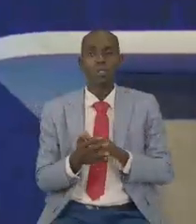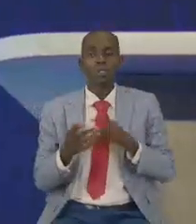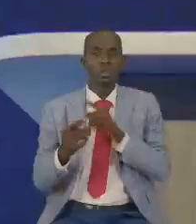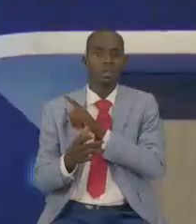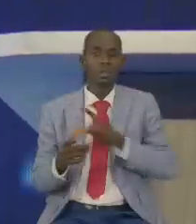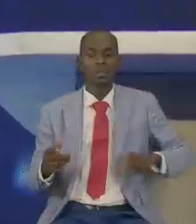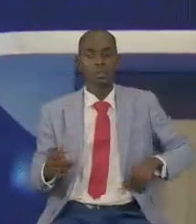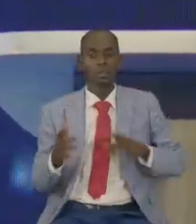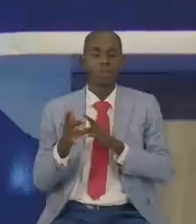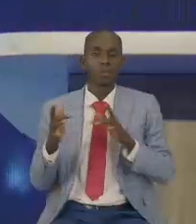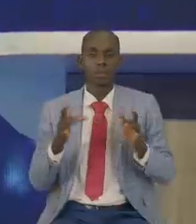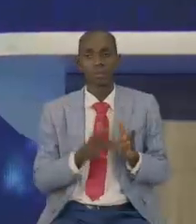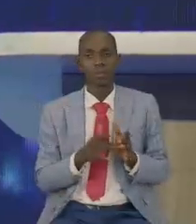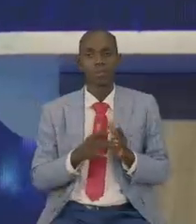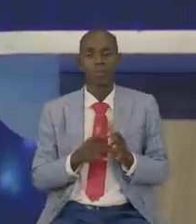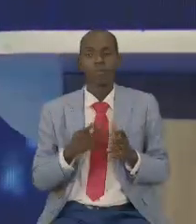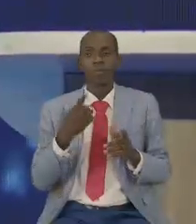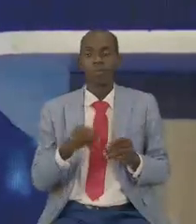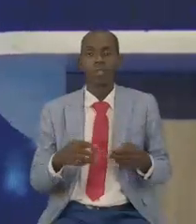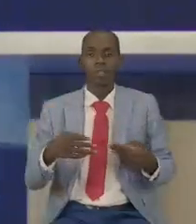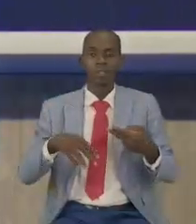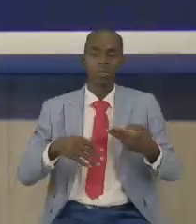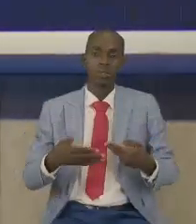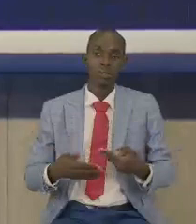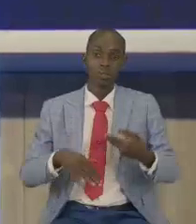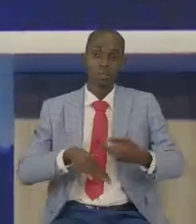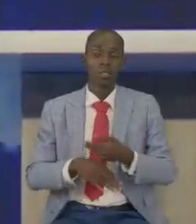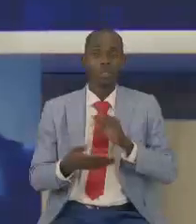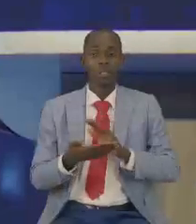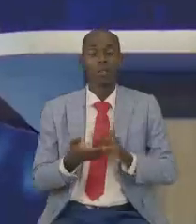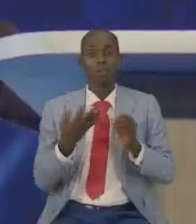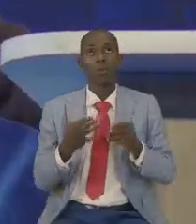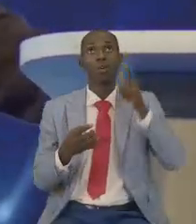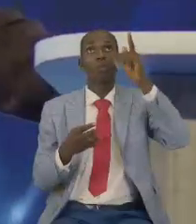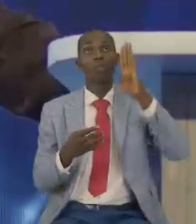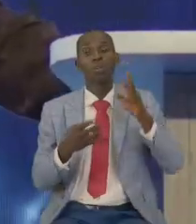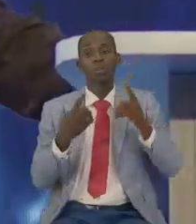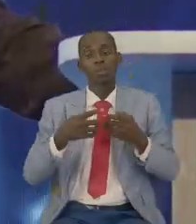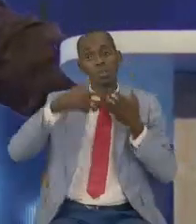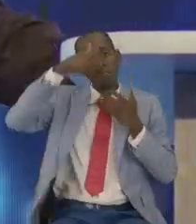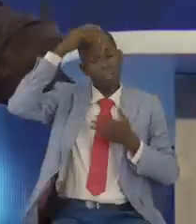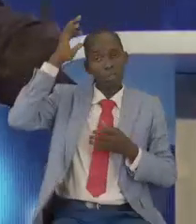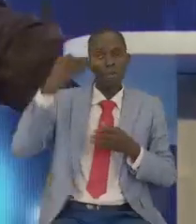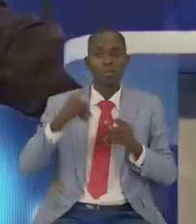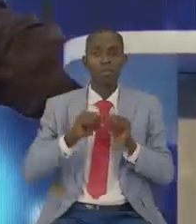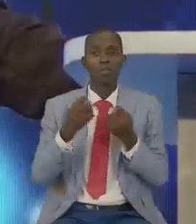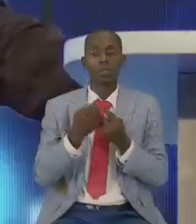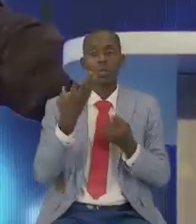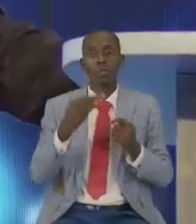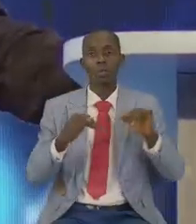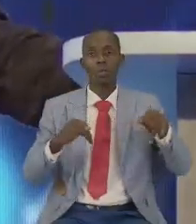of God, the Lion of the tribe of Judah, will link you up with